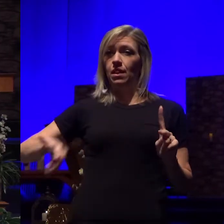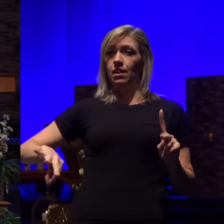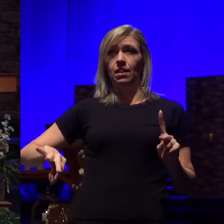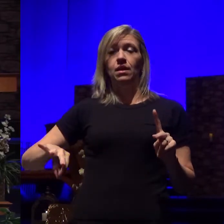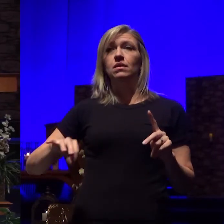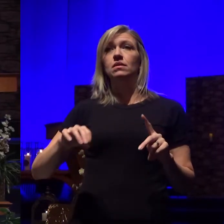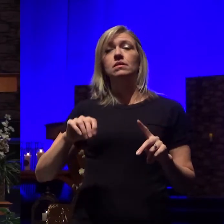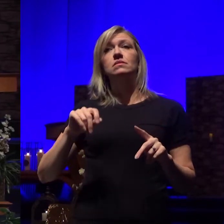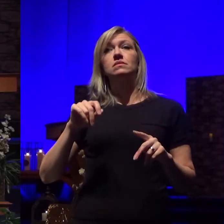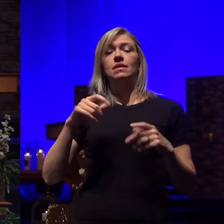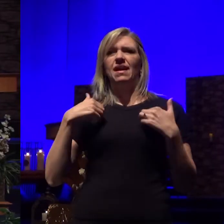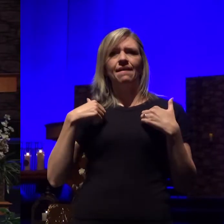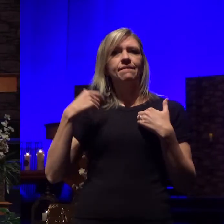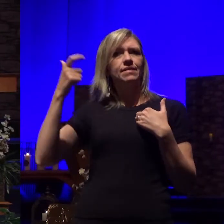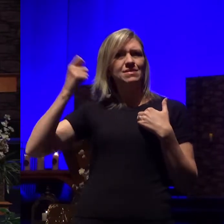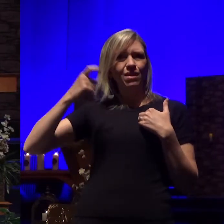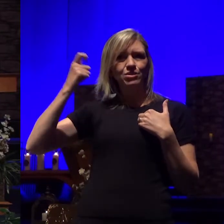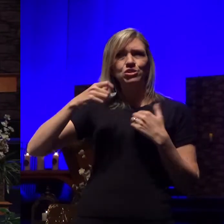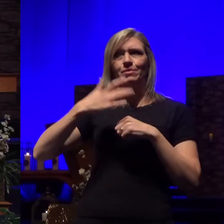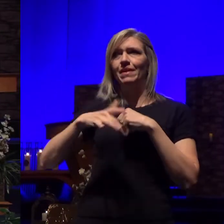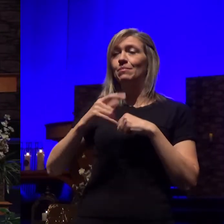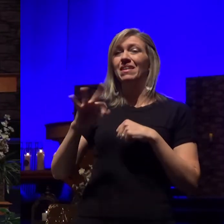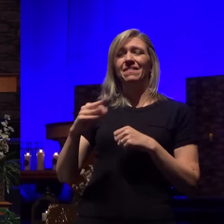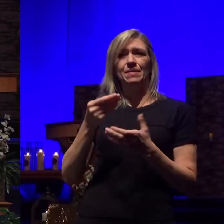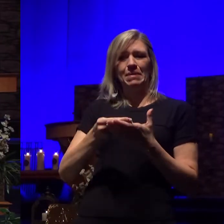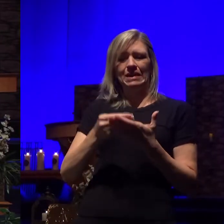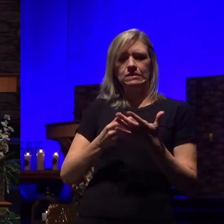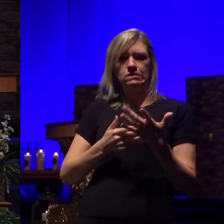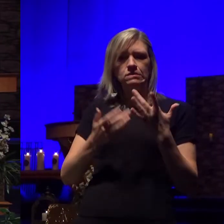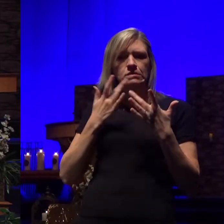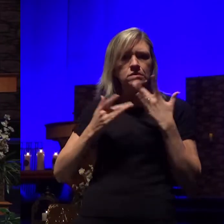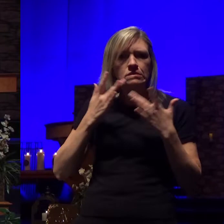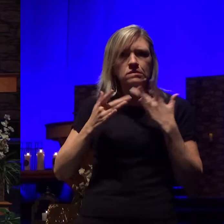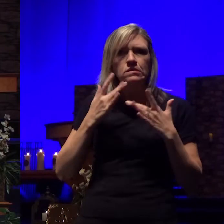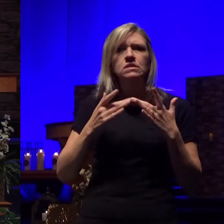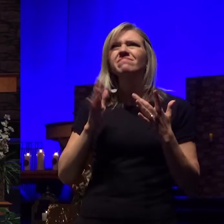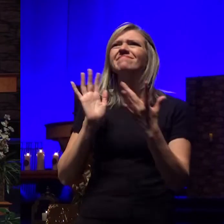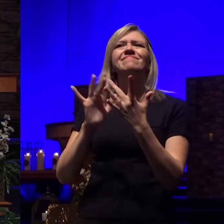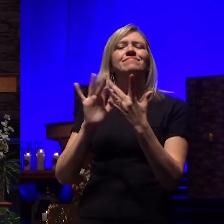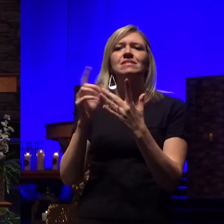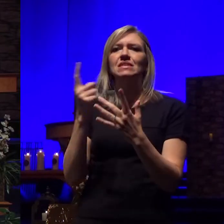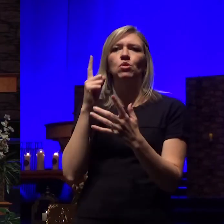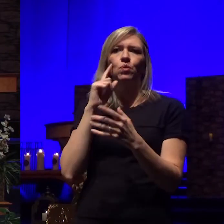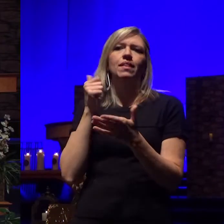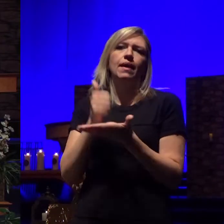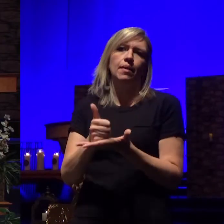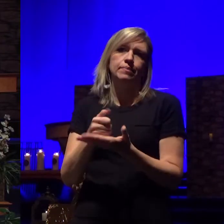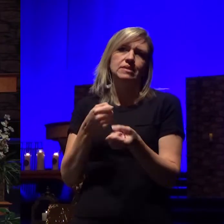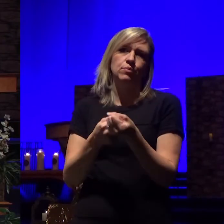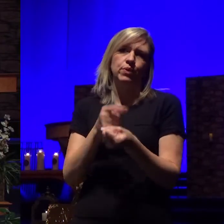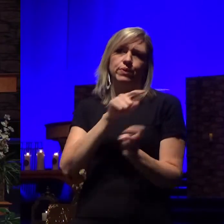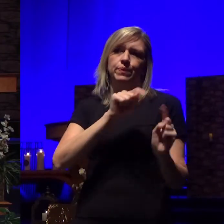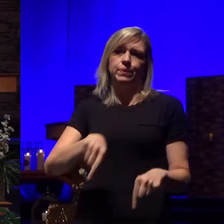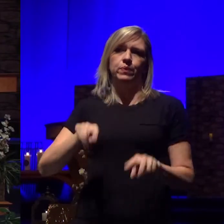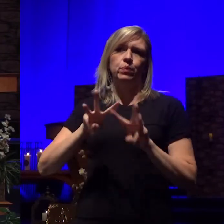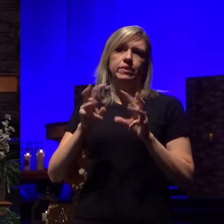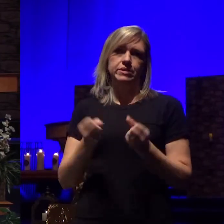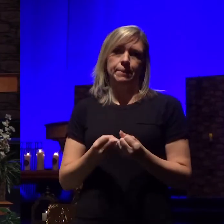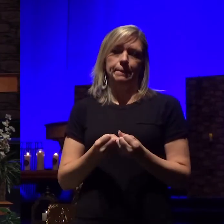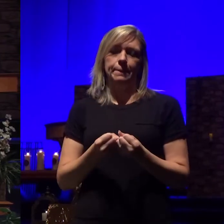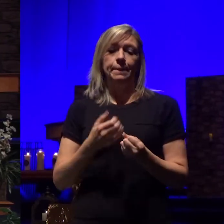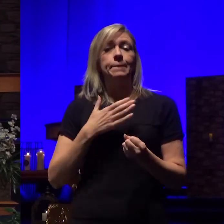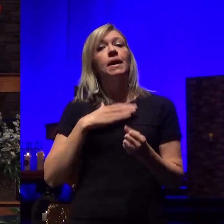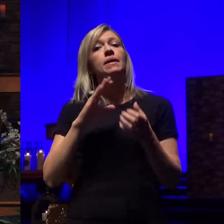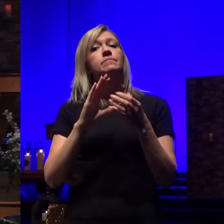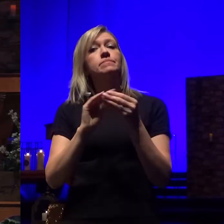scholarship fund. So if funds are keeping you back and you want that transformational experience, get in touch with someone so that we can get you there for that workshop.